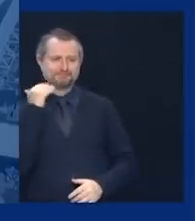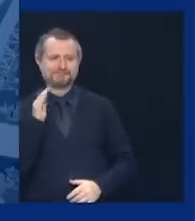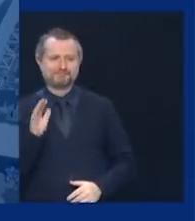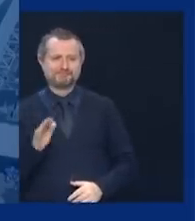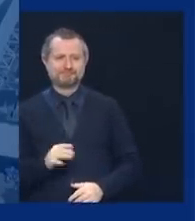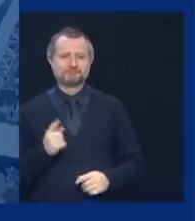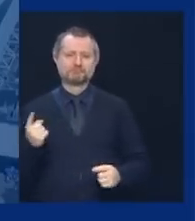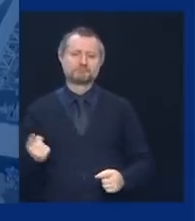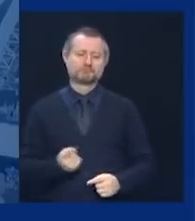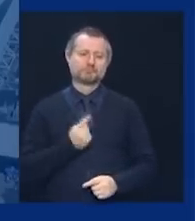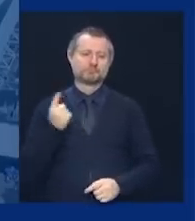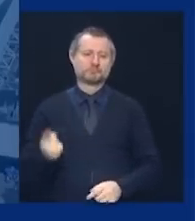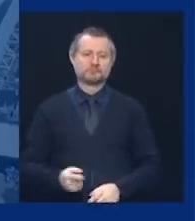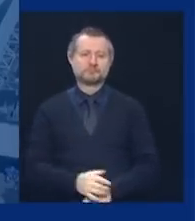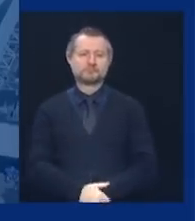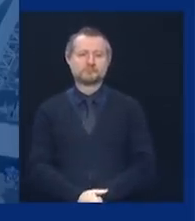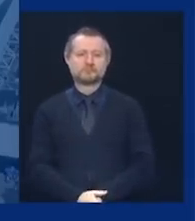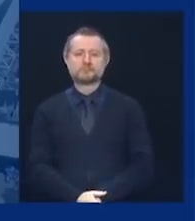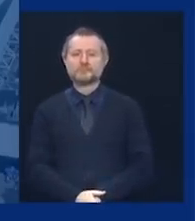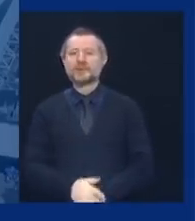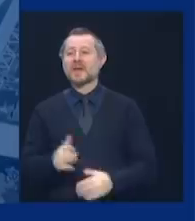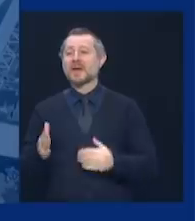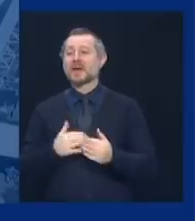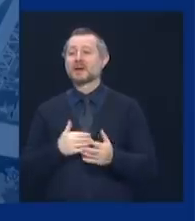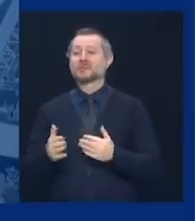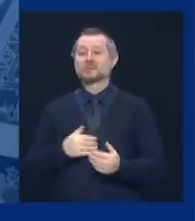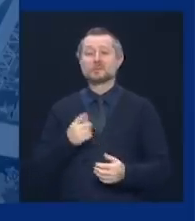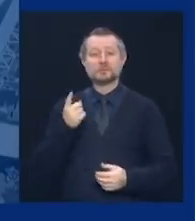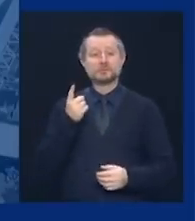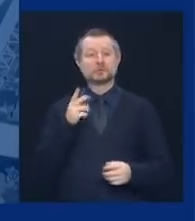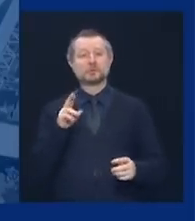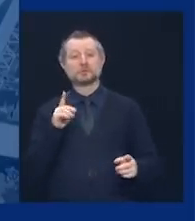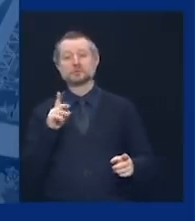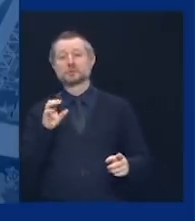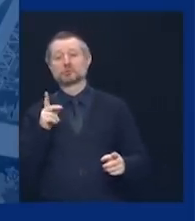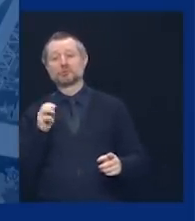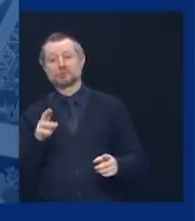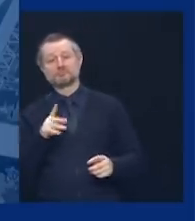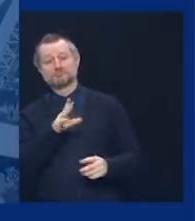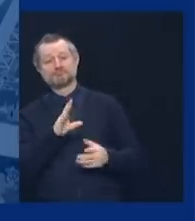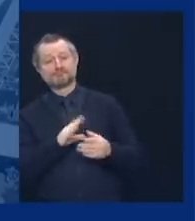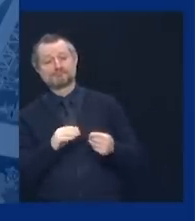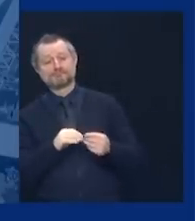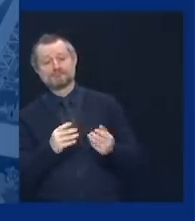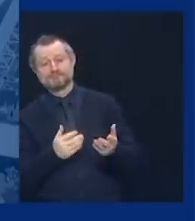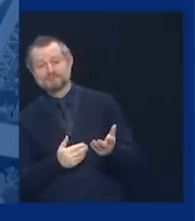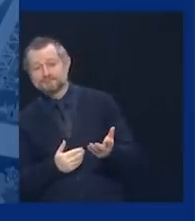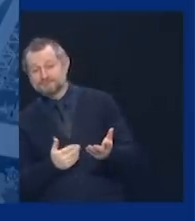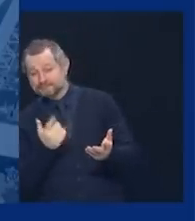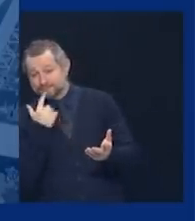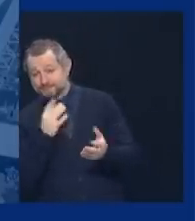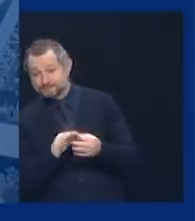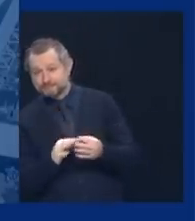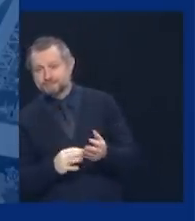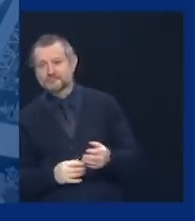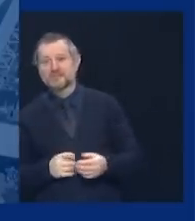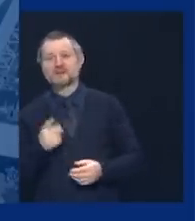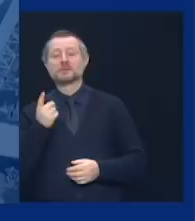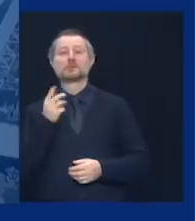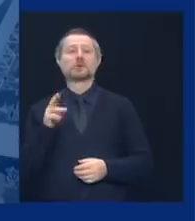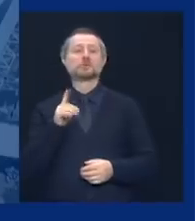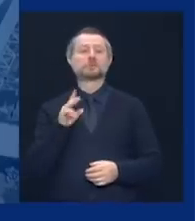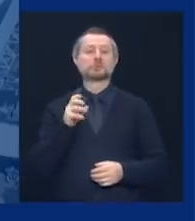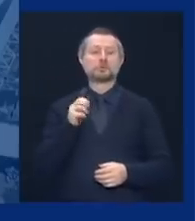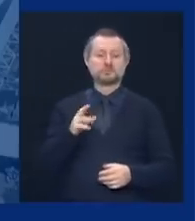in repose. But Dr. Zucker, would you like to make a comment, and then we'll go to... Sure. Thank you, Governor. So as the